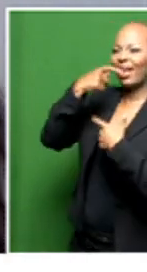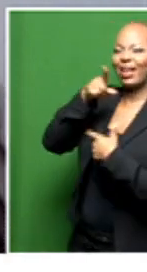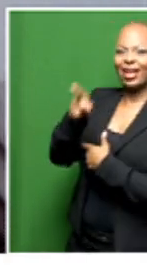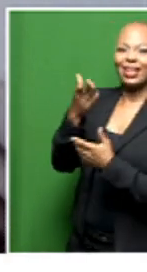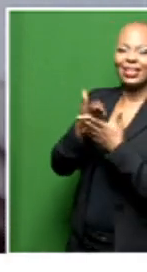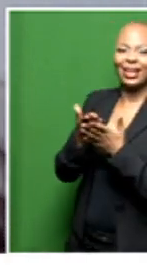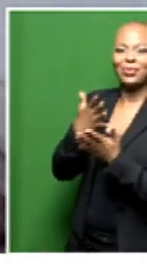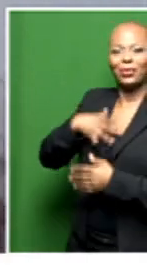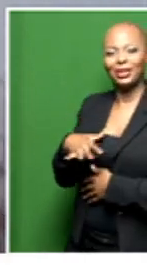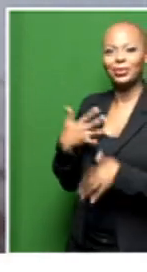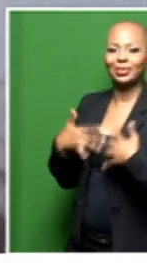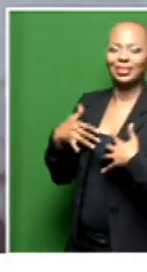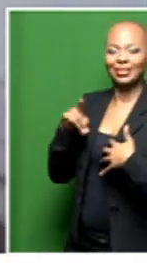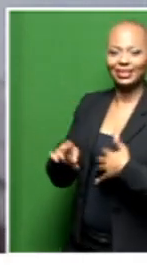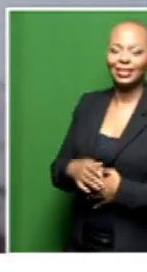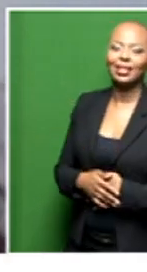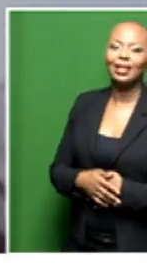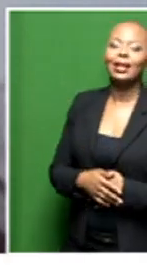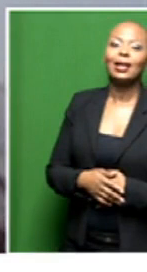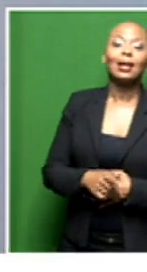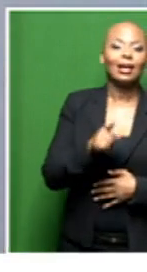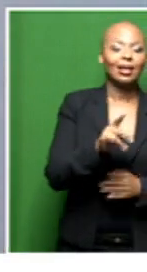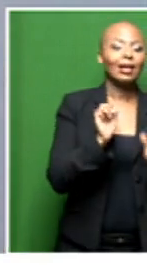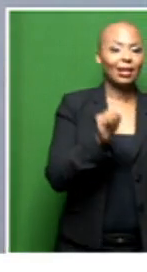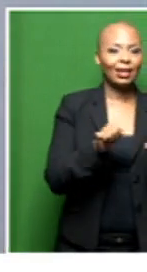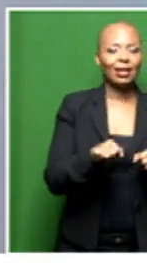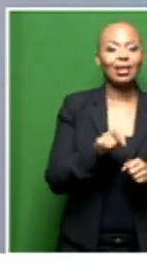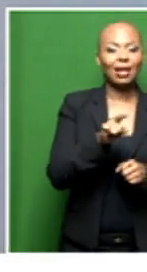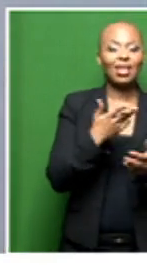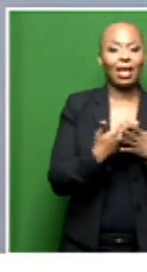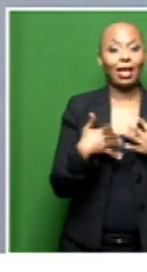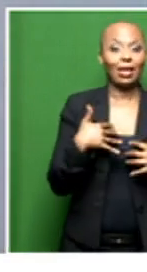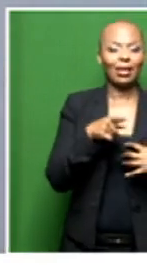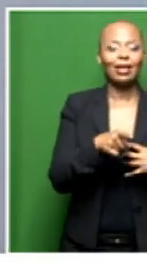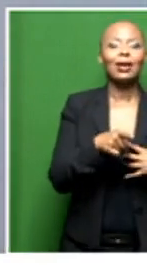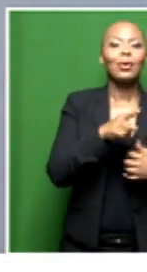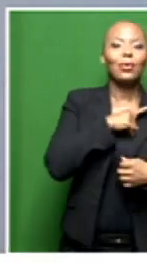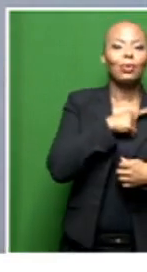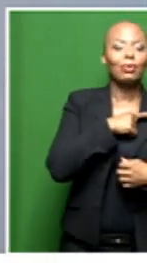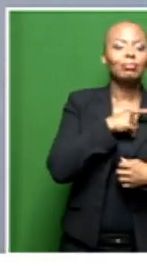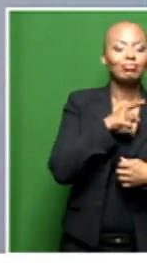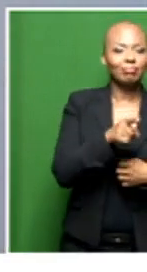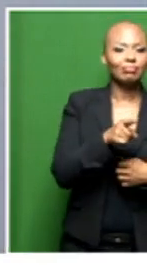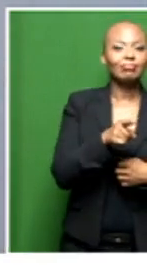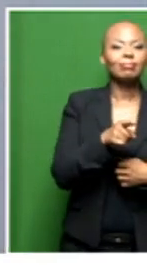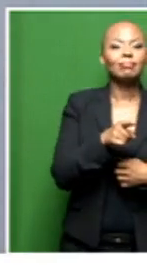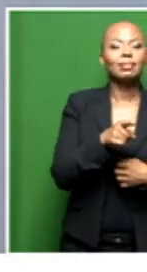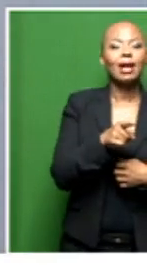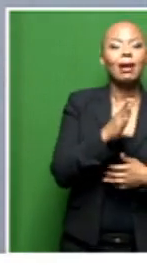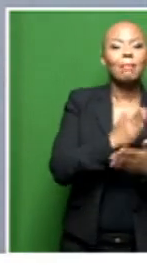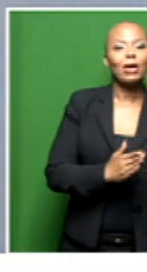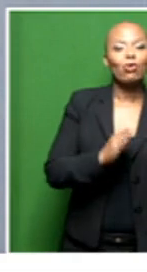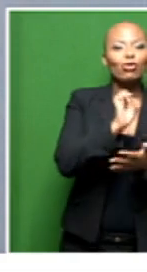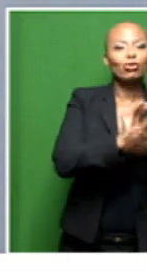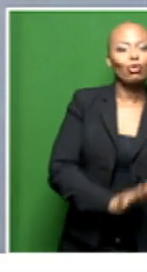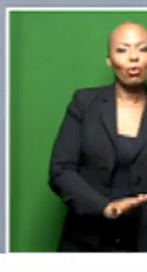that. So this might sting a bit. I mean, you can obviously sense part of the